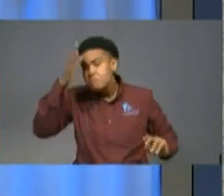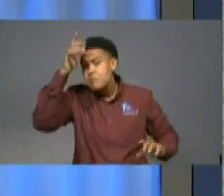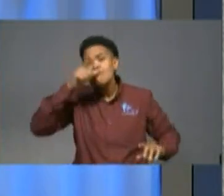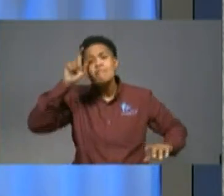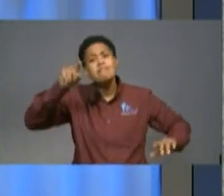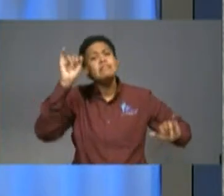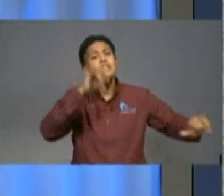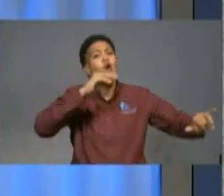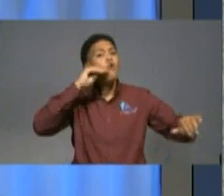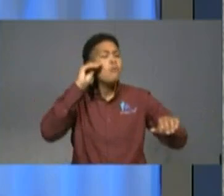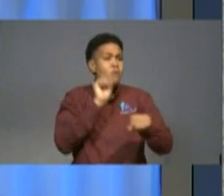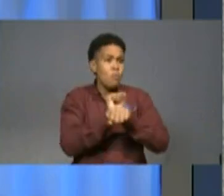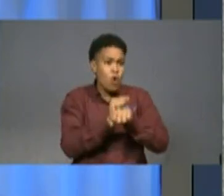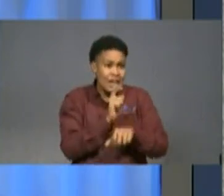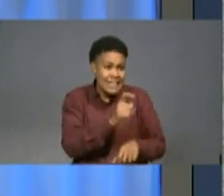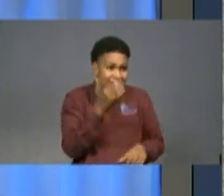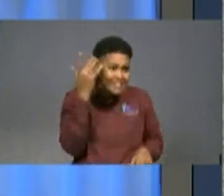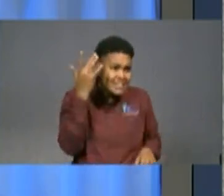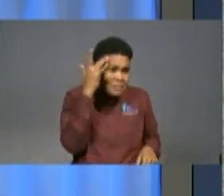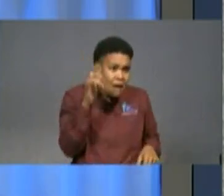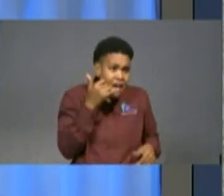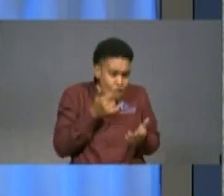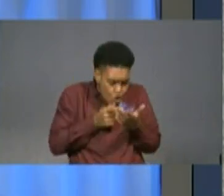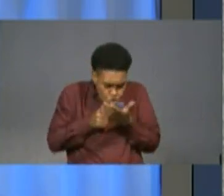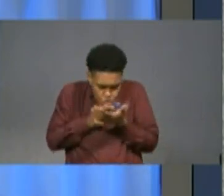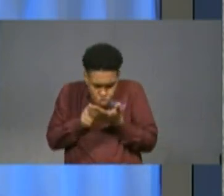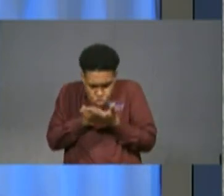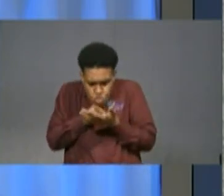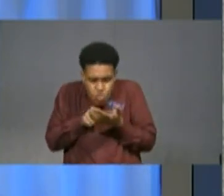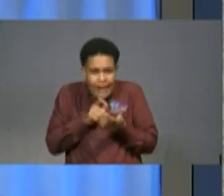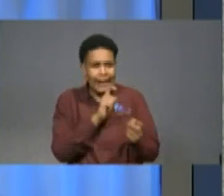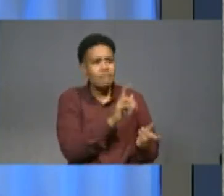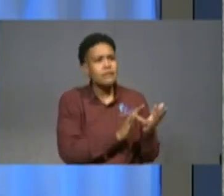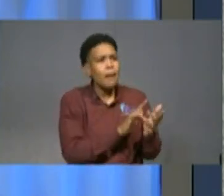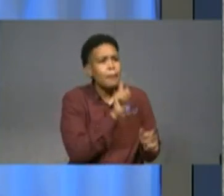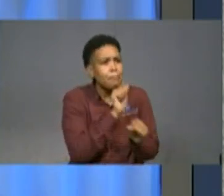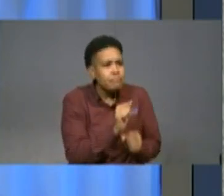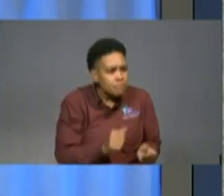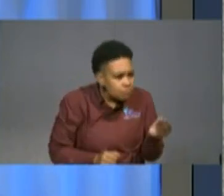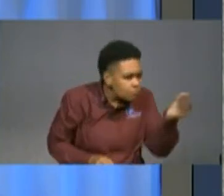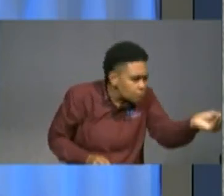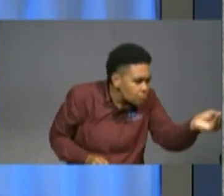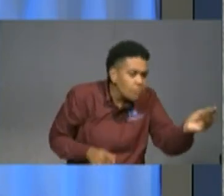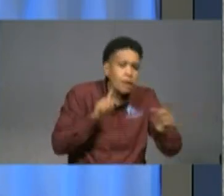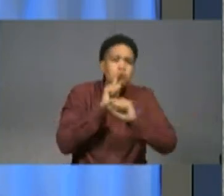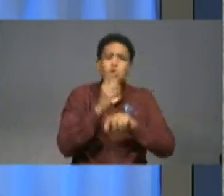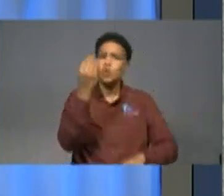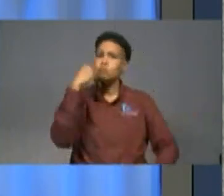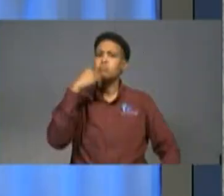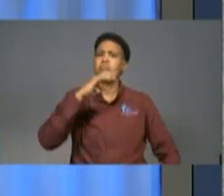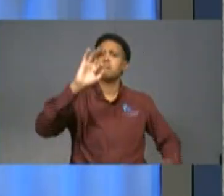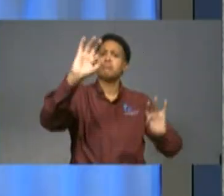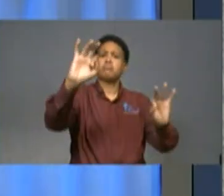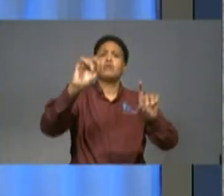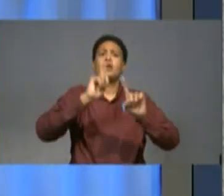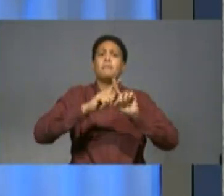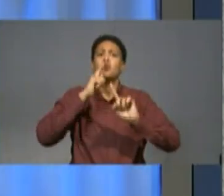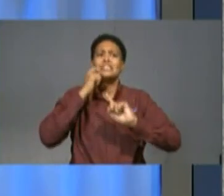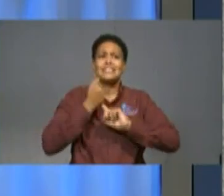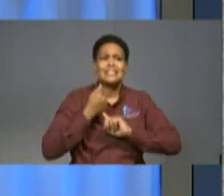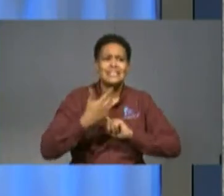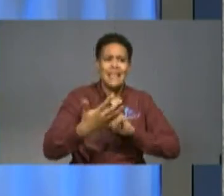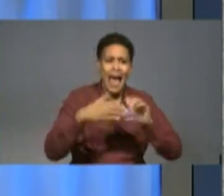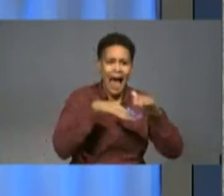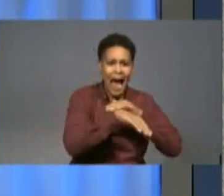work to give them like a smartphone so they can use it one away. And we also need to make sure they have nutrition, and we need to build out the access points,